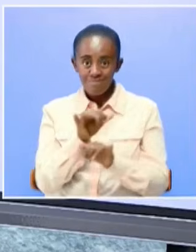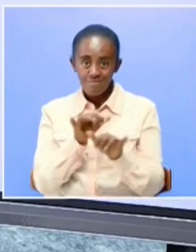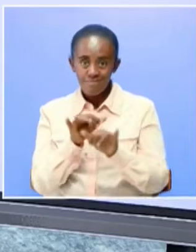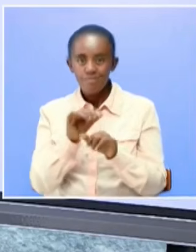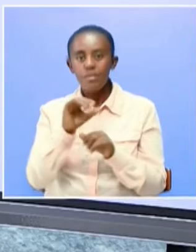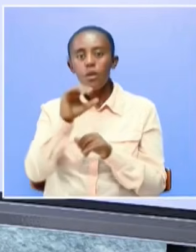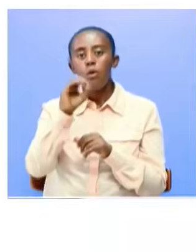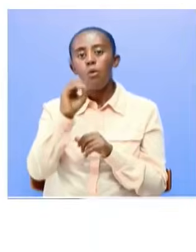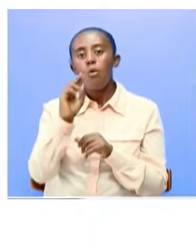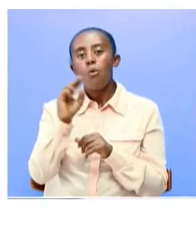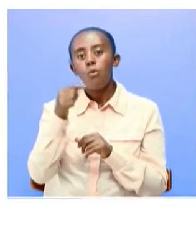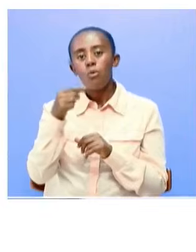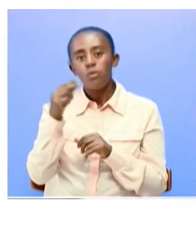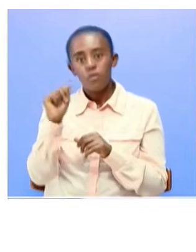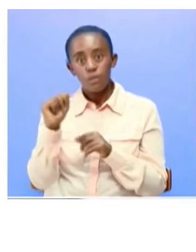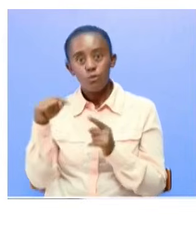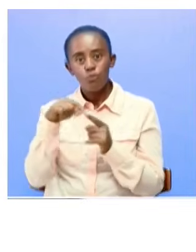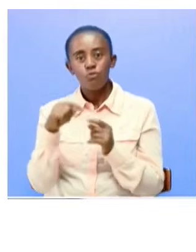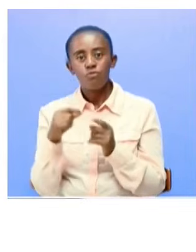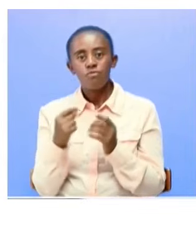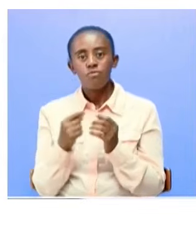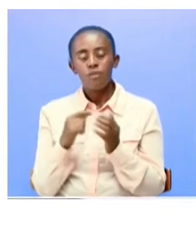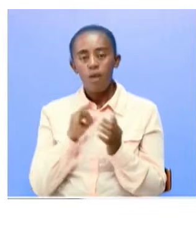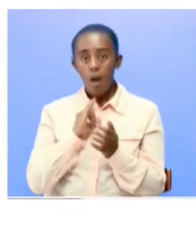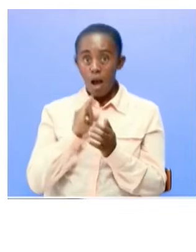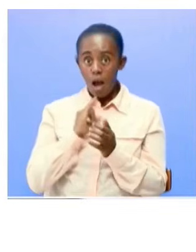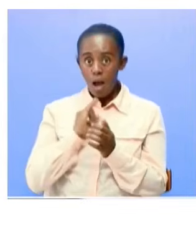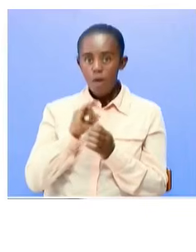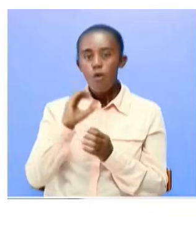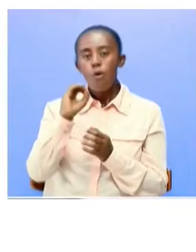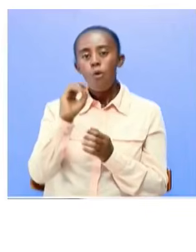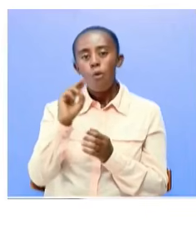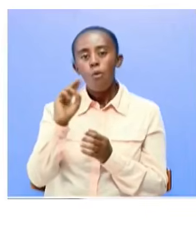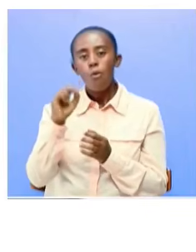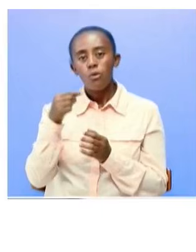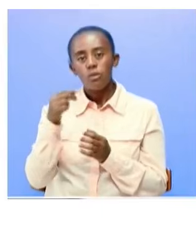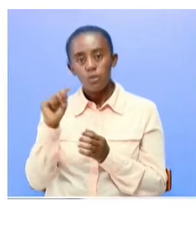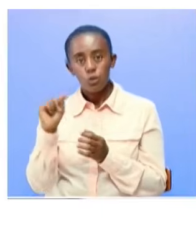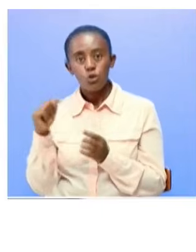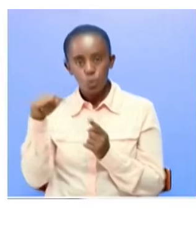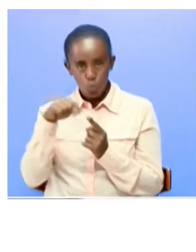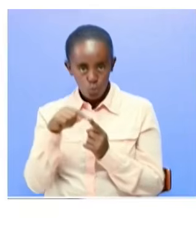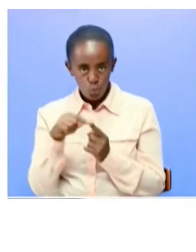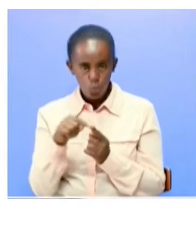also I can say here, I ought to